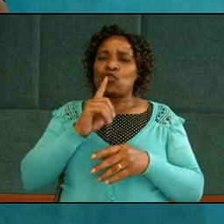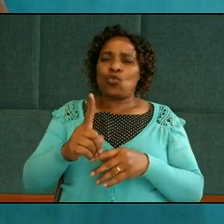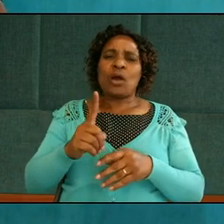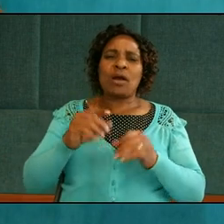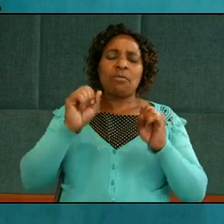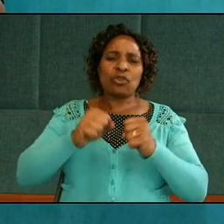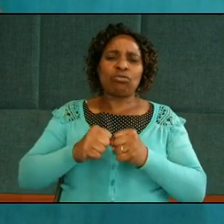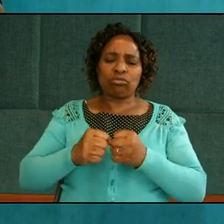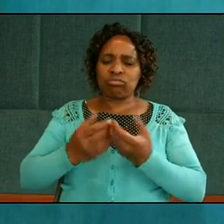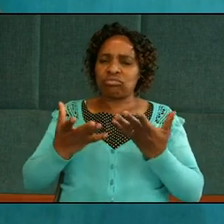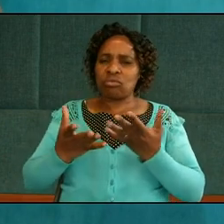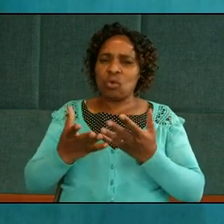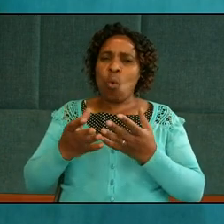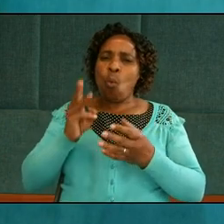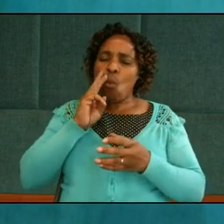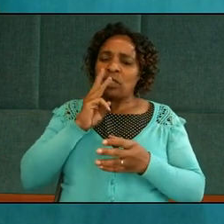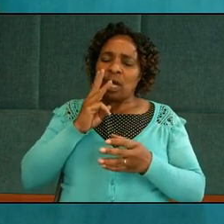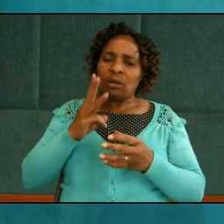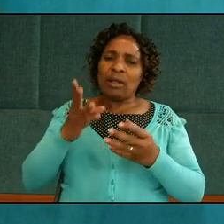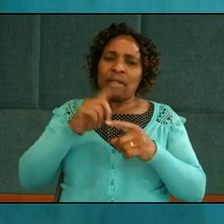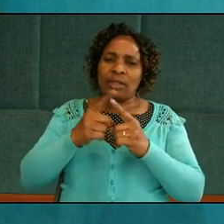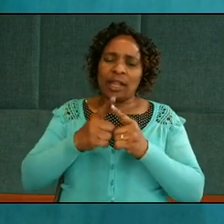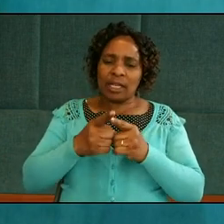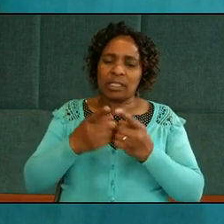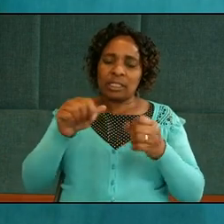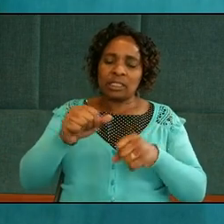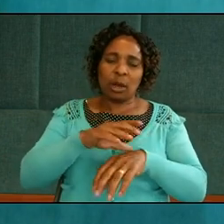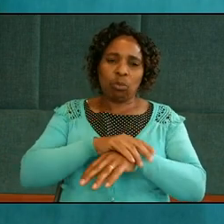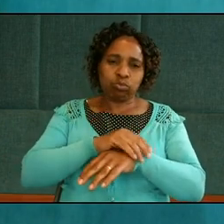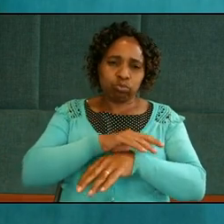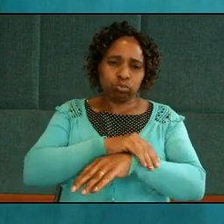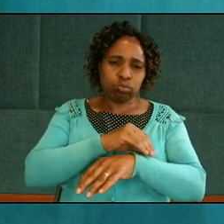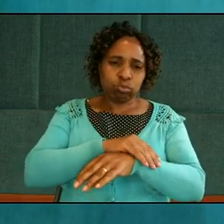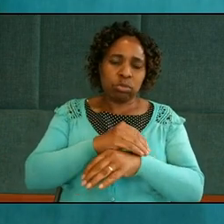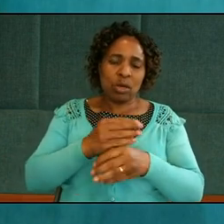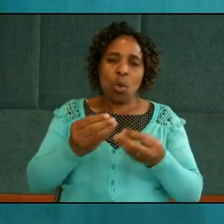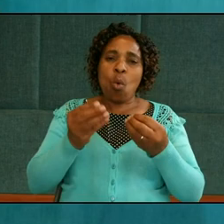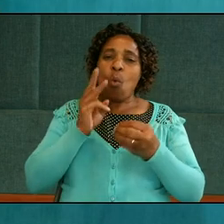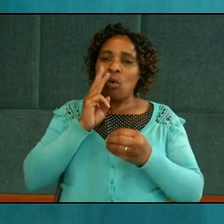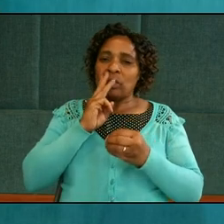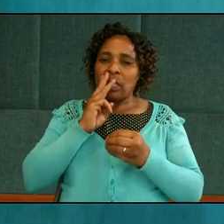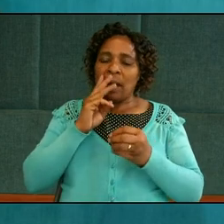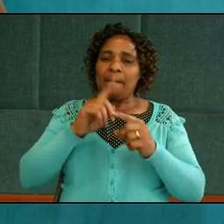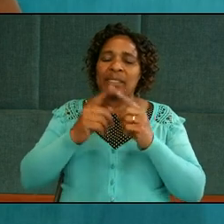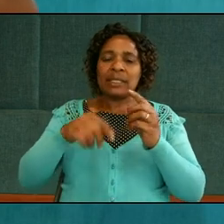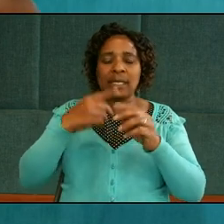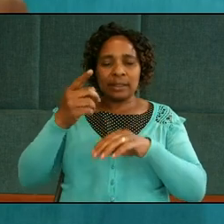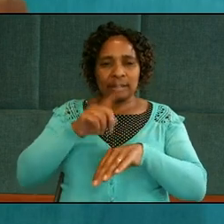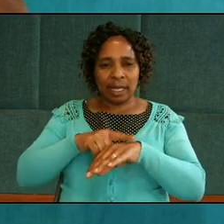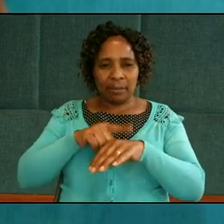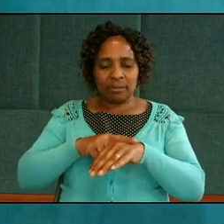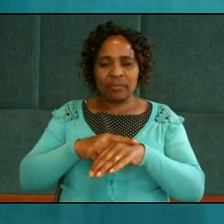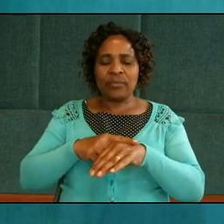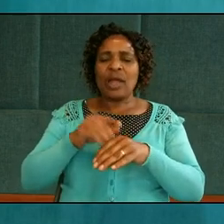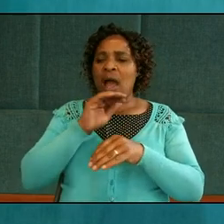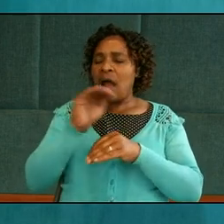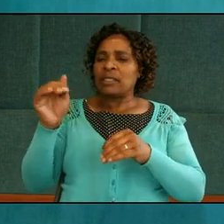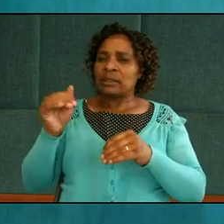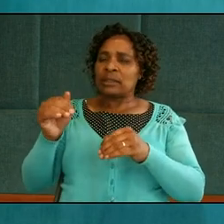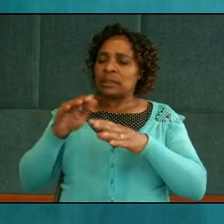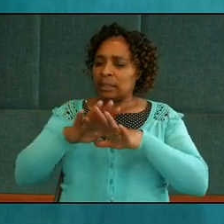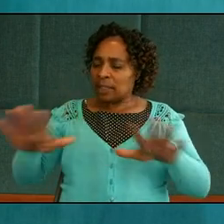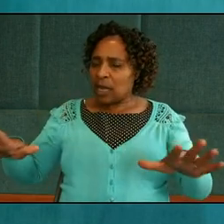could squeeze out a bowl of water from the fleece. But the next time he asked for the ground around it to have